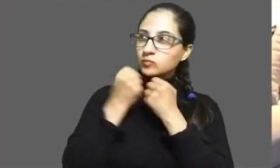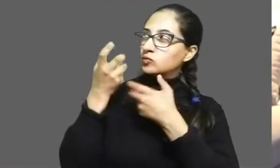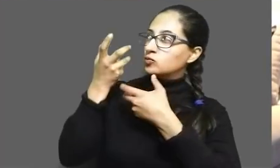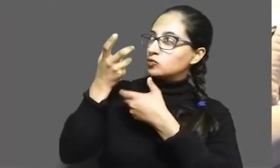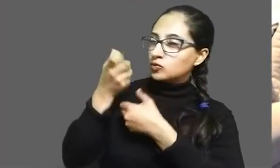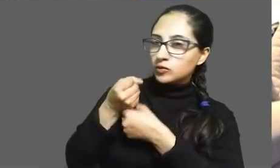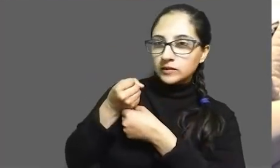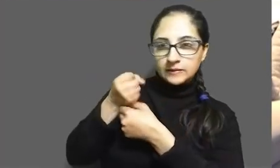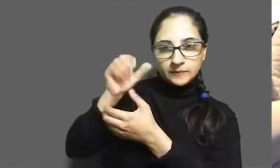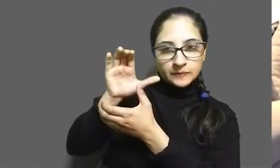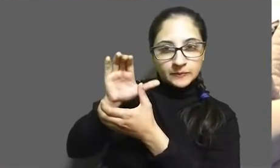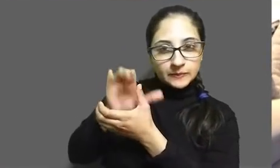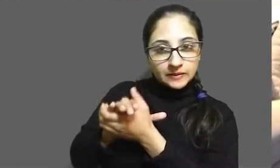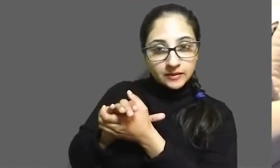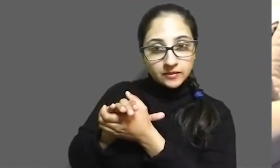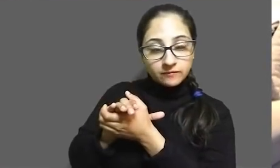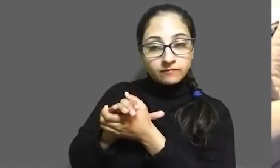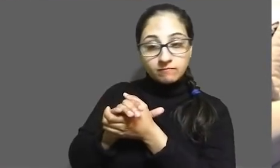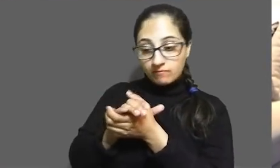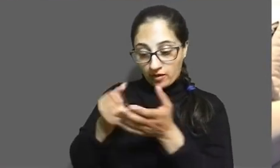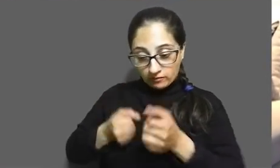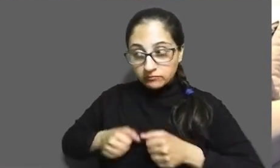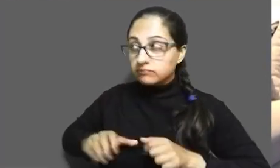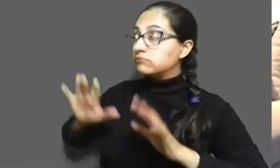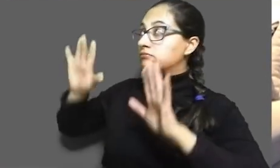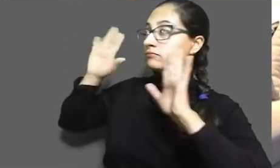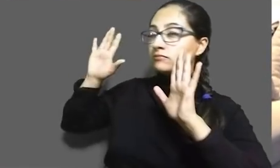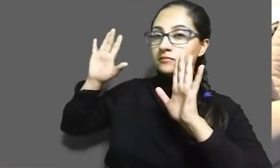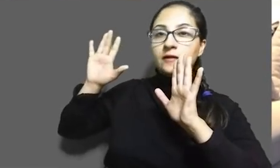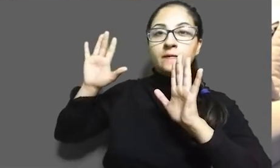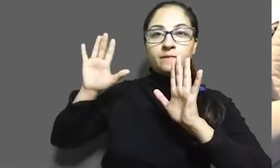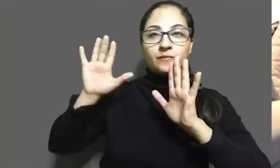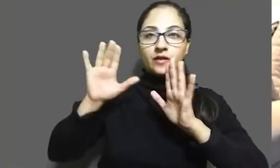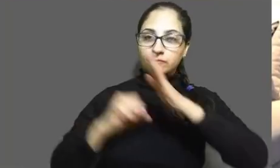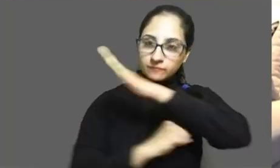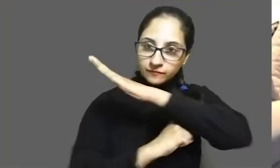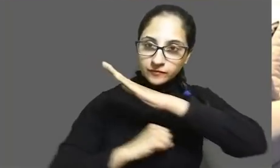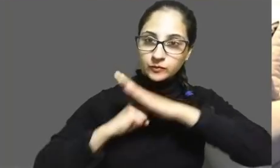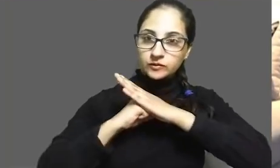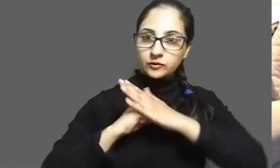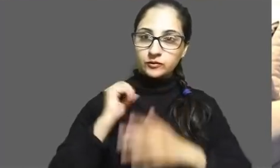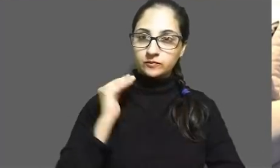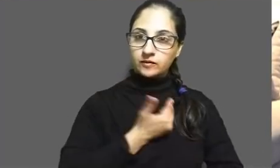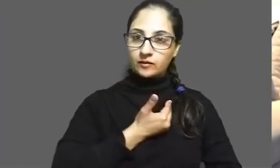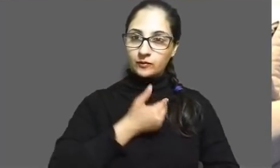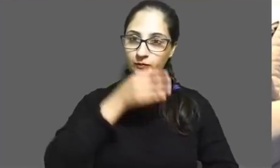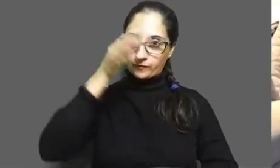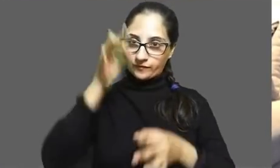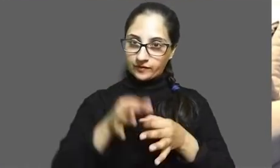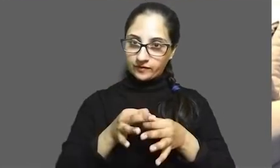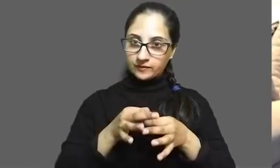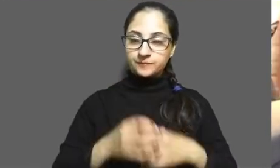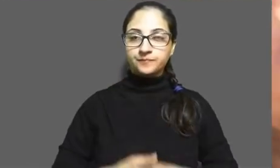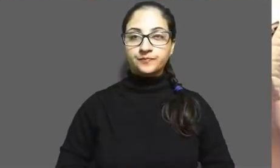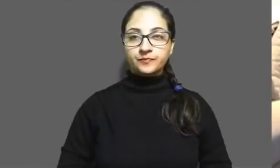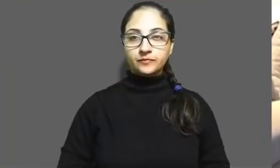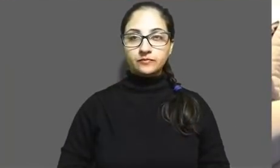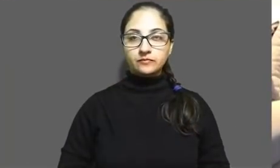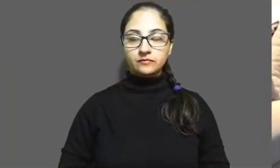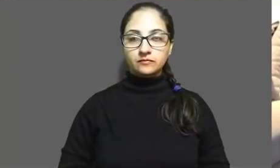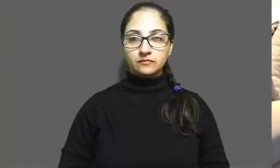This story tells us that niyat is fundamental. It is the central principle